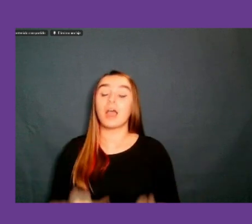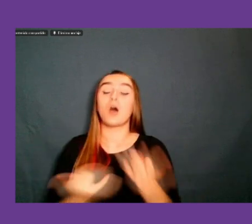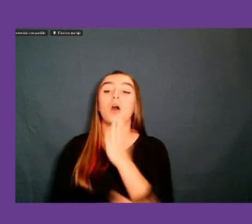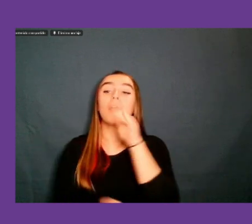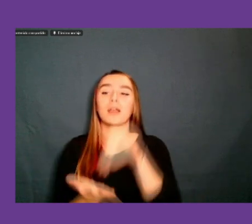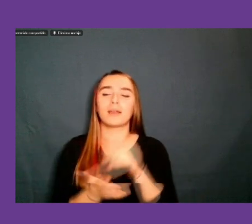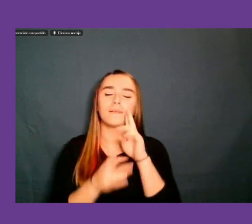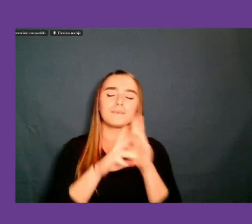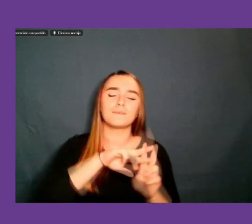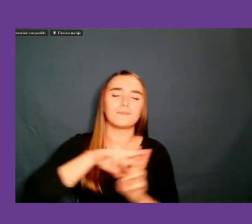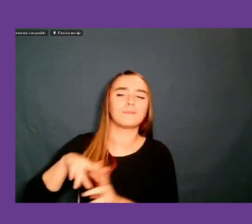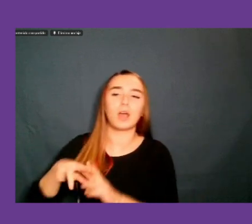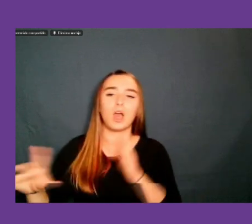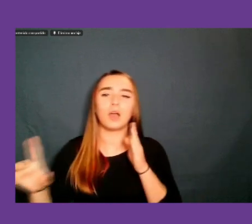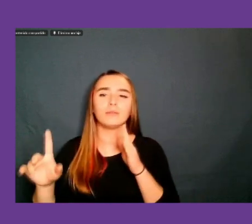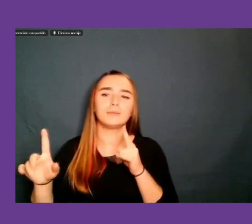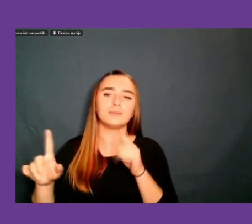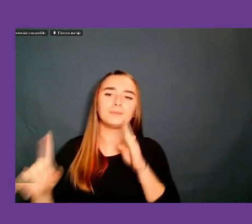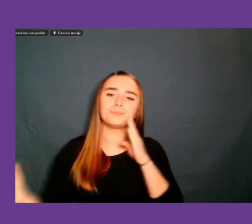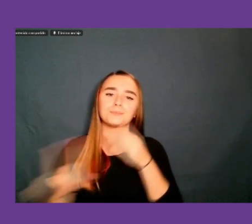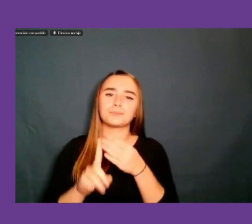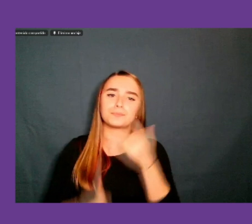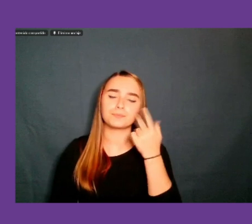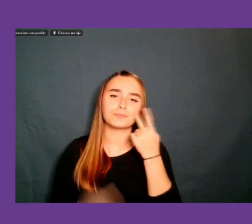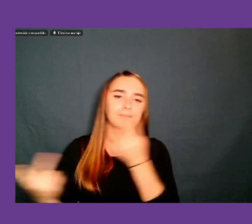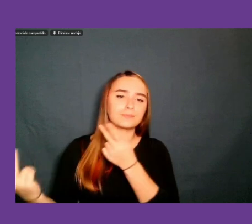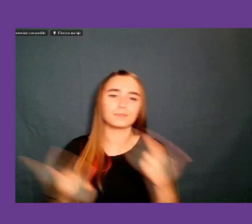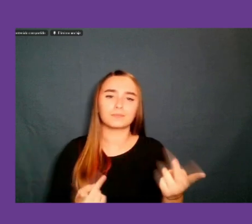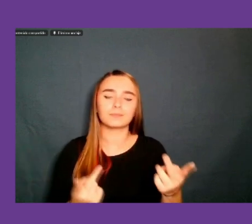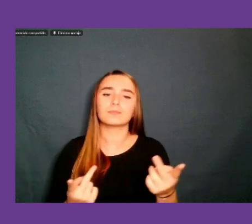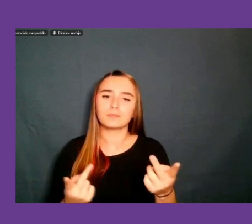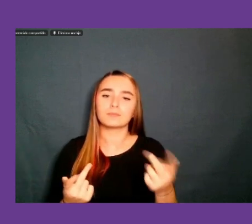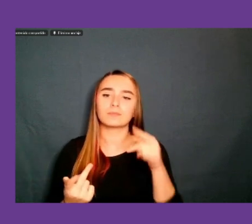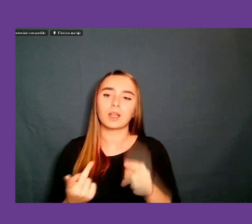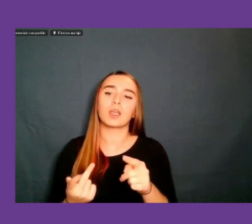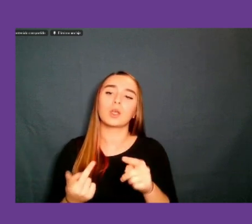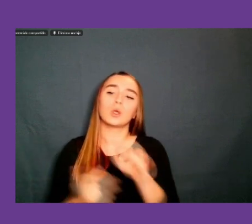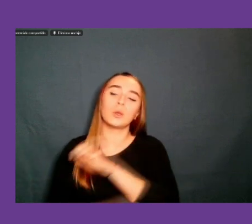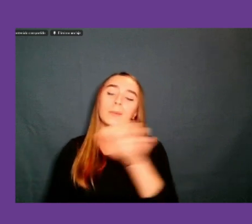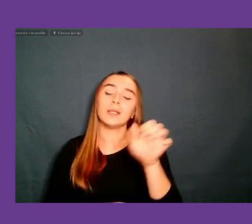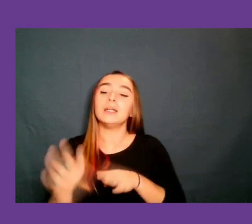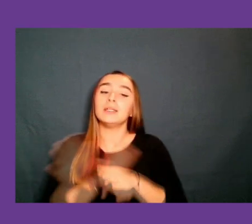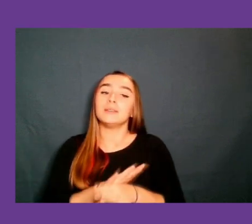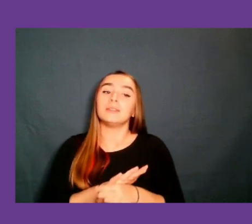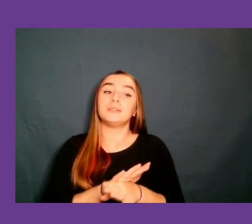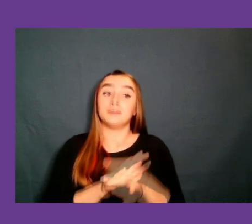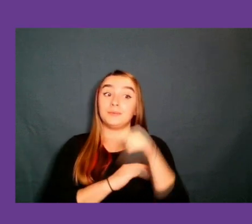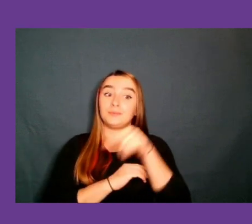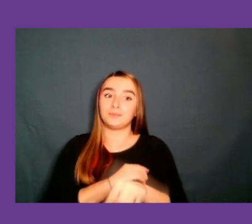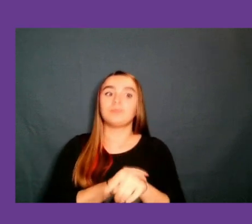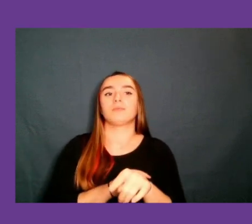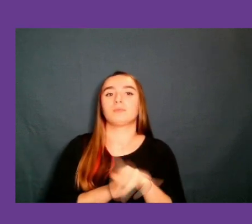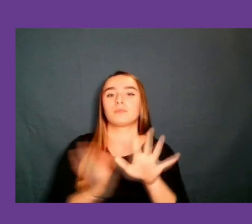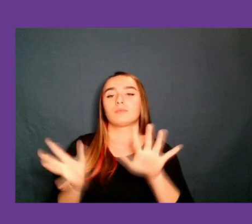to make sure that we support, or that the standard supports the European Accessibility Act. So it has been kind of evolving over the years,